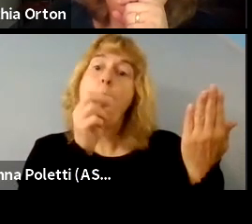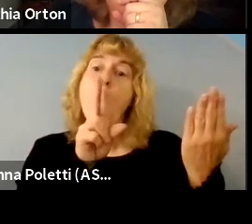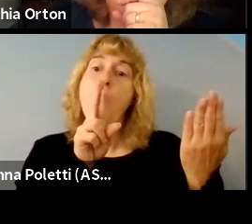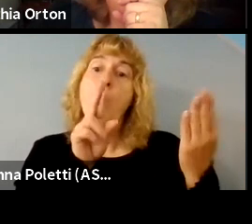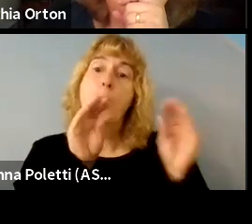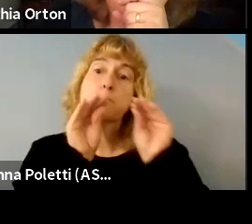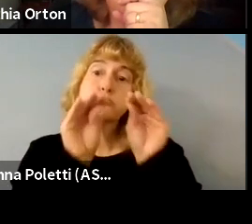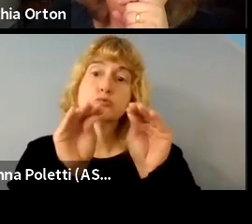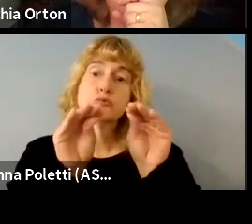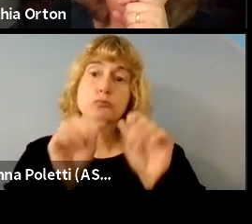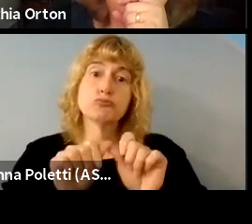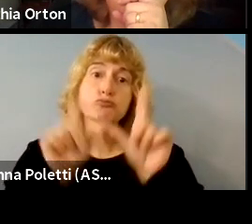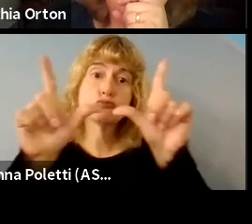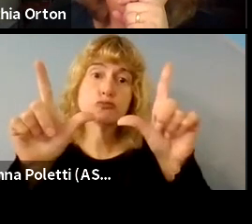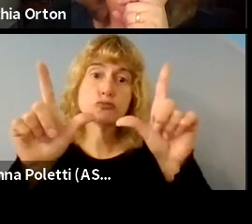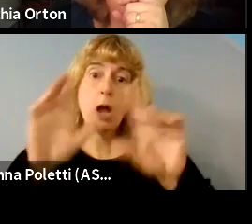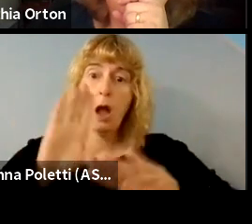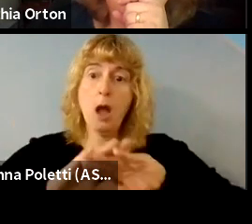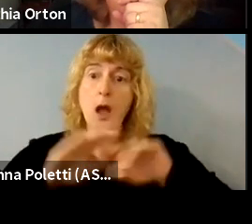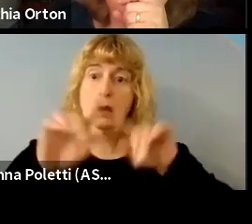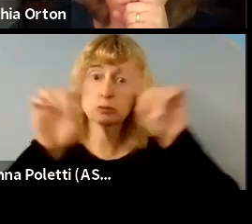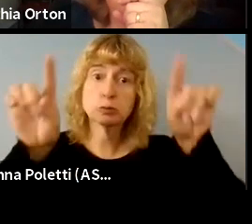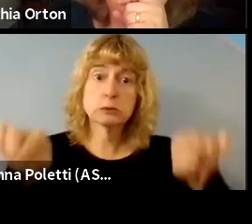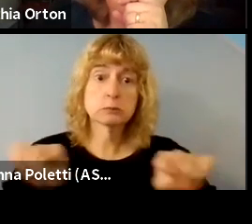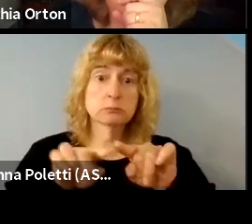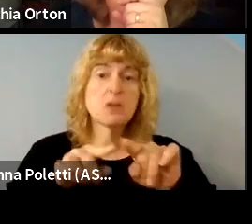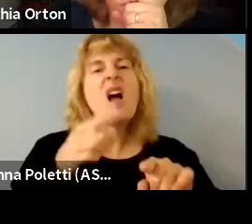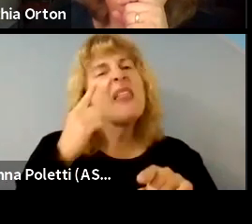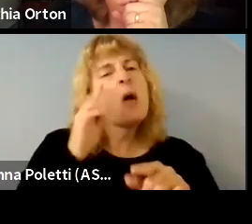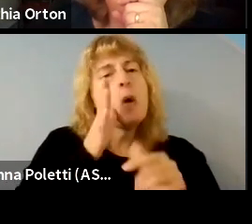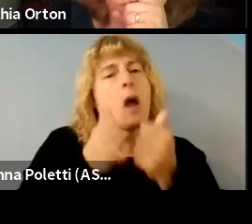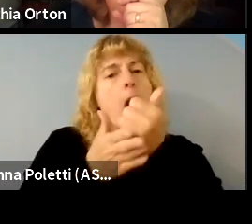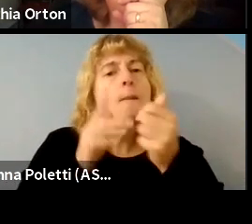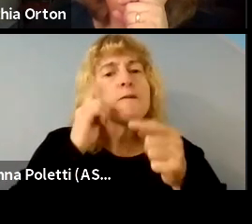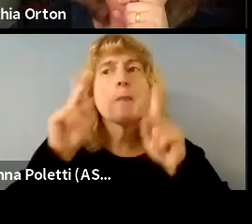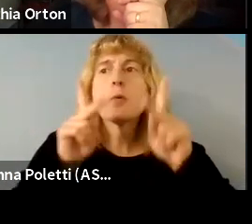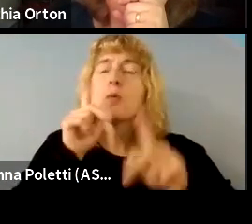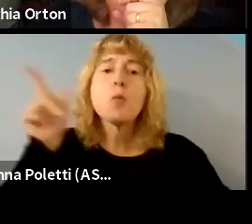on if that would be helpful for other folks watching. It is also on the website,